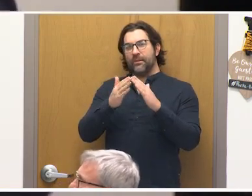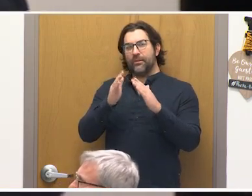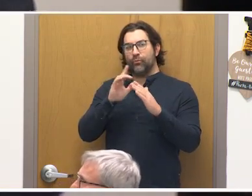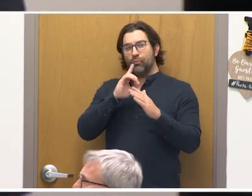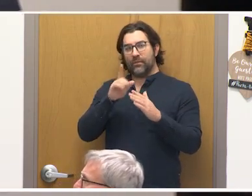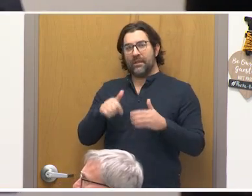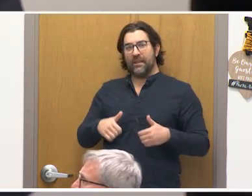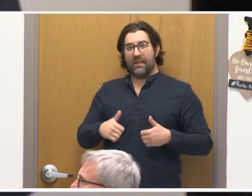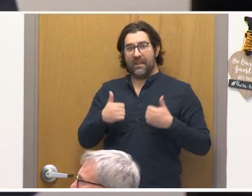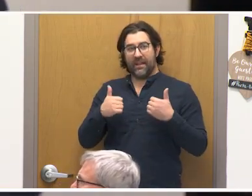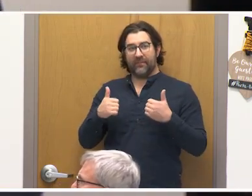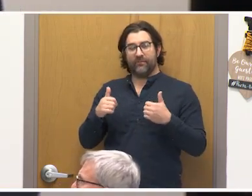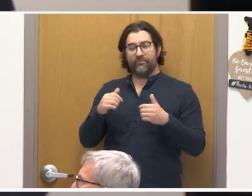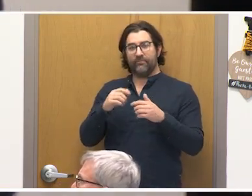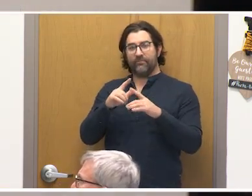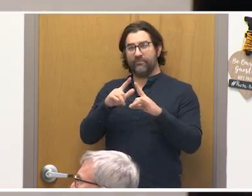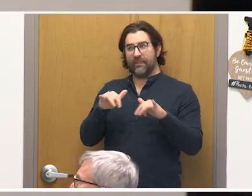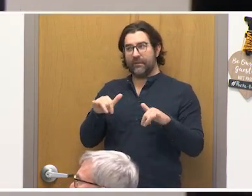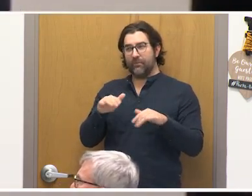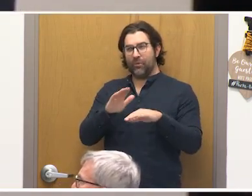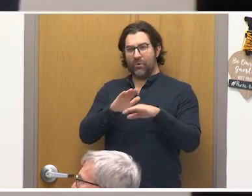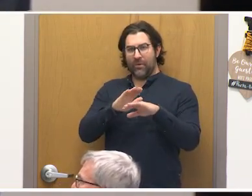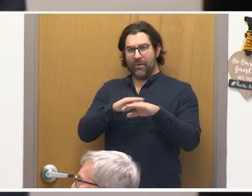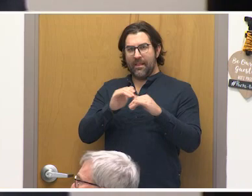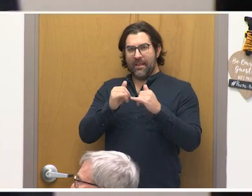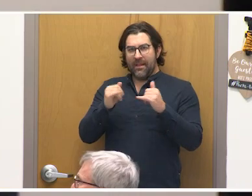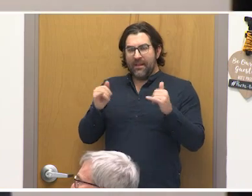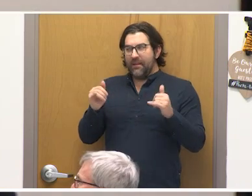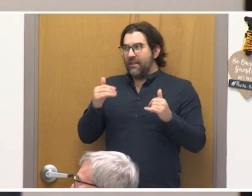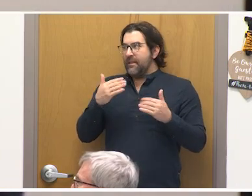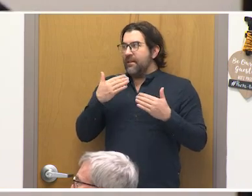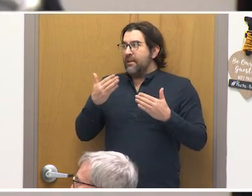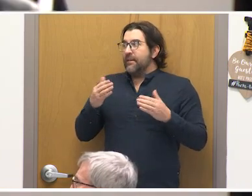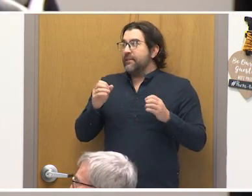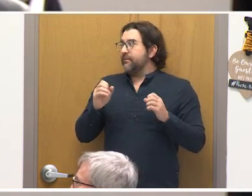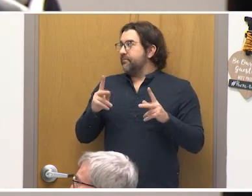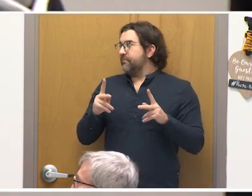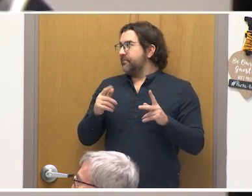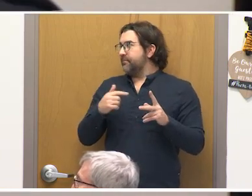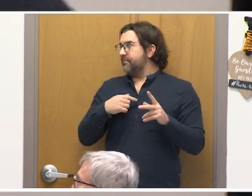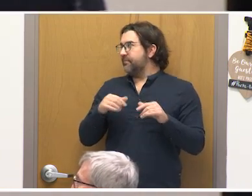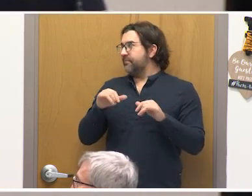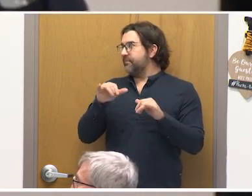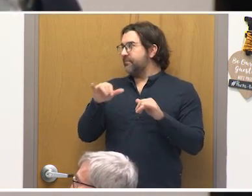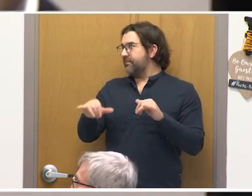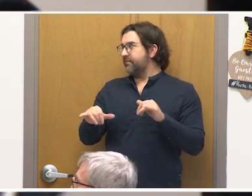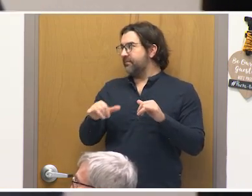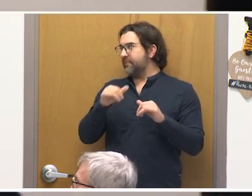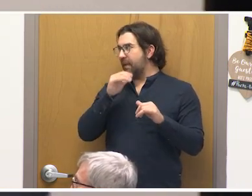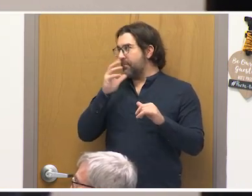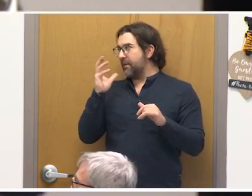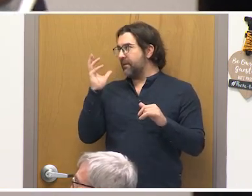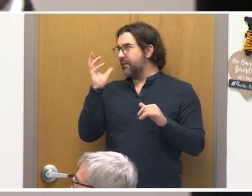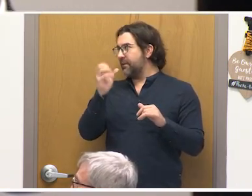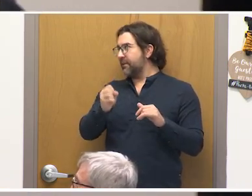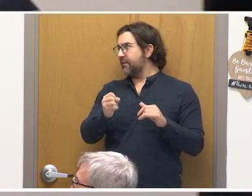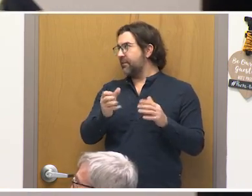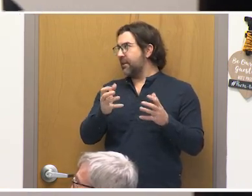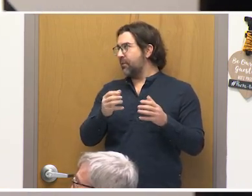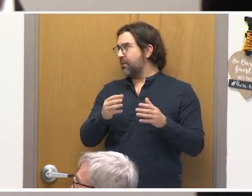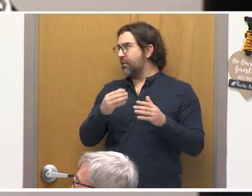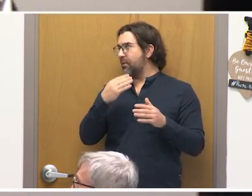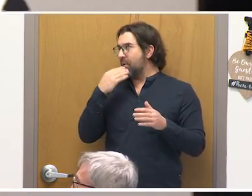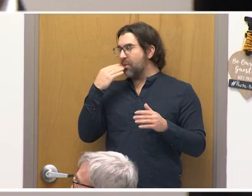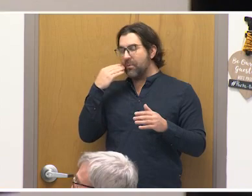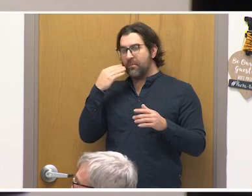real life, but also virtually, and Jan, thanks so much for the opportunity. I'm going to be sticking around. I'm not going to cut out, even though I do want to get home to